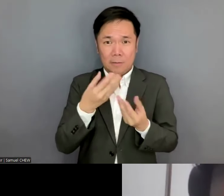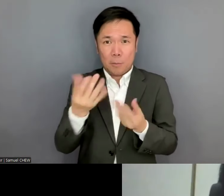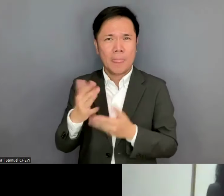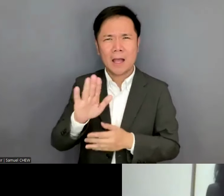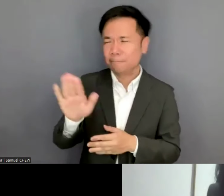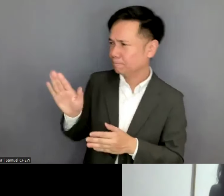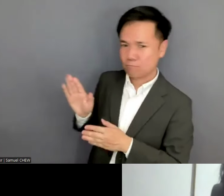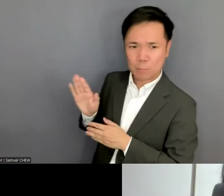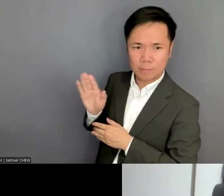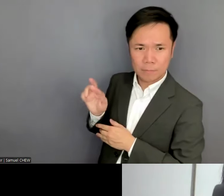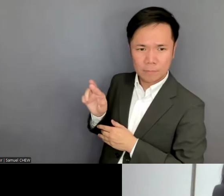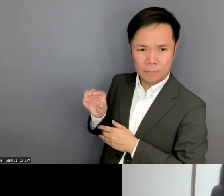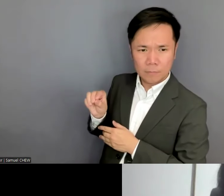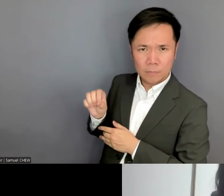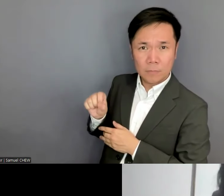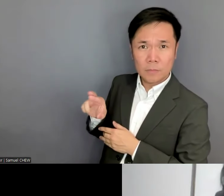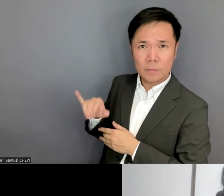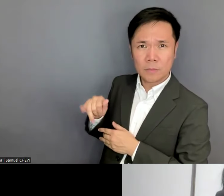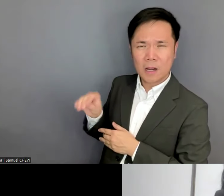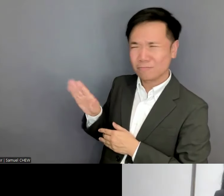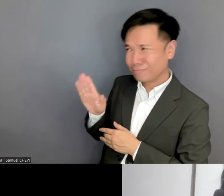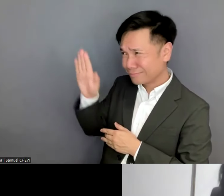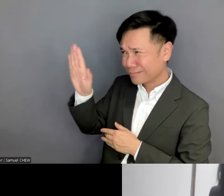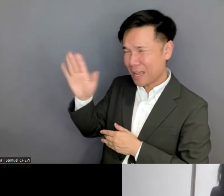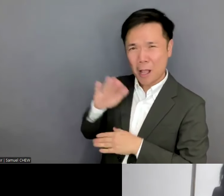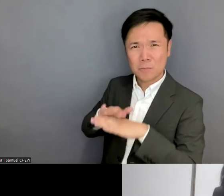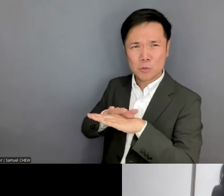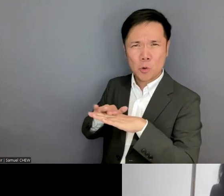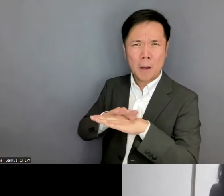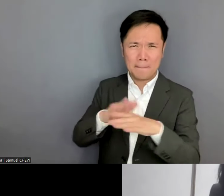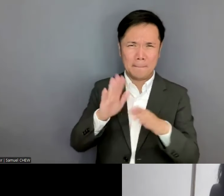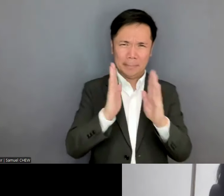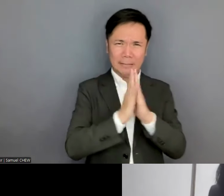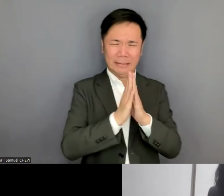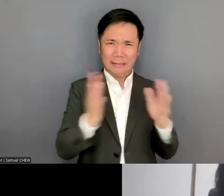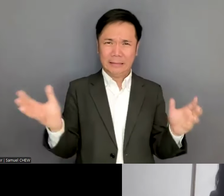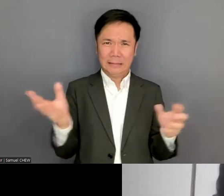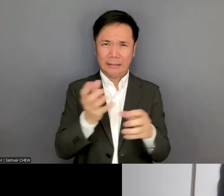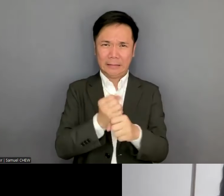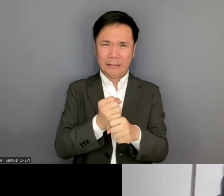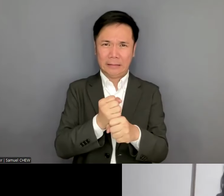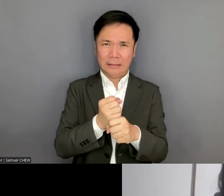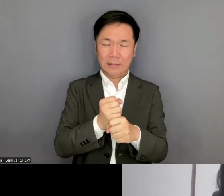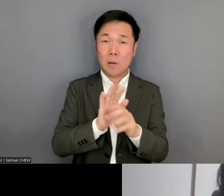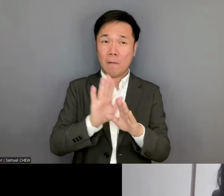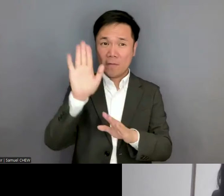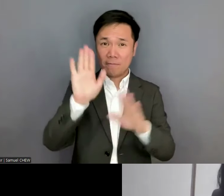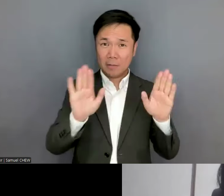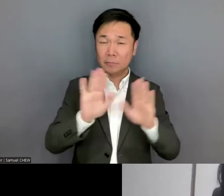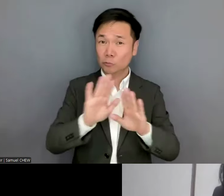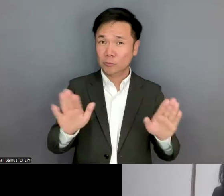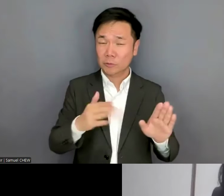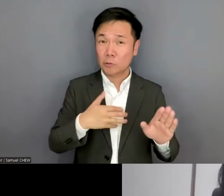sorry, Sylvan. I would like maybe to wrap up before going to the questions, just to make sure